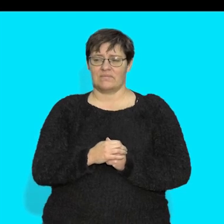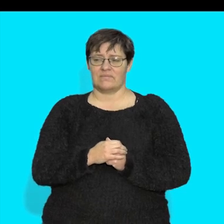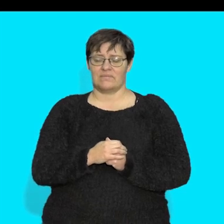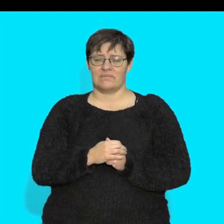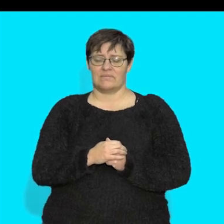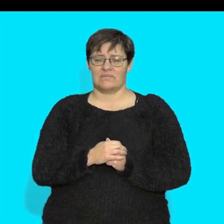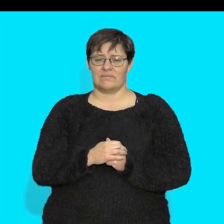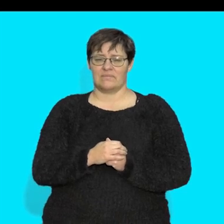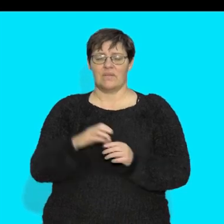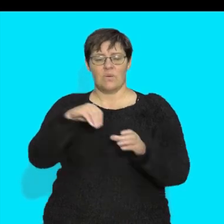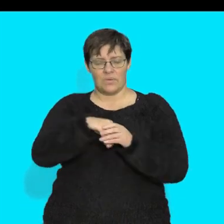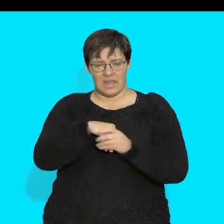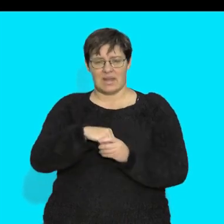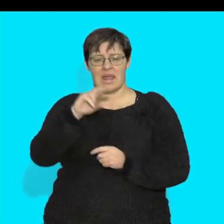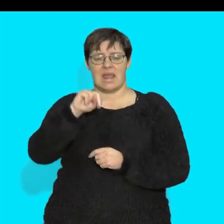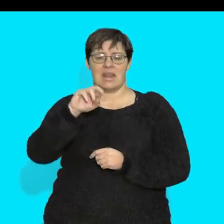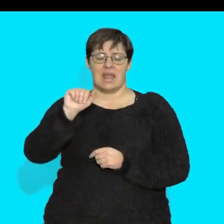in the sodium hydroxide.